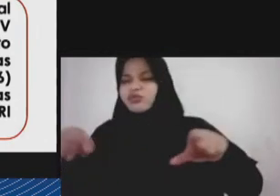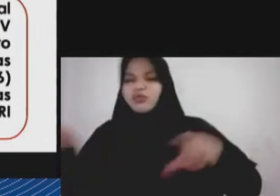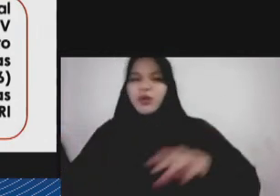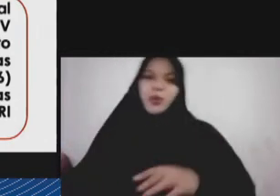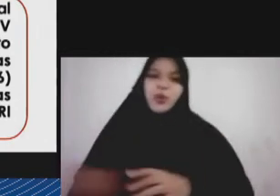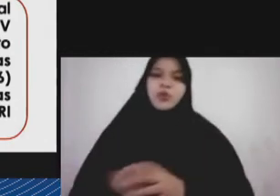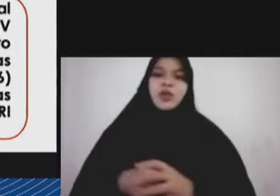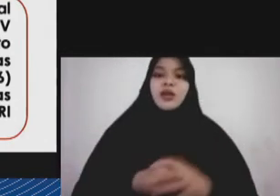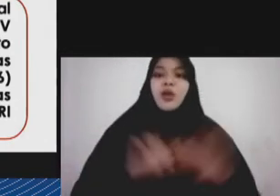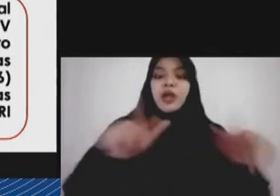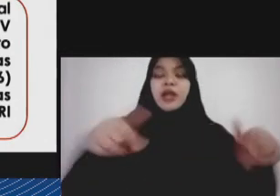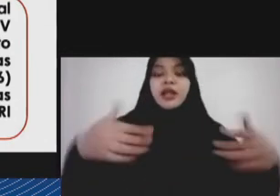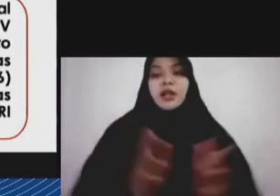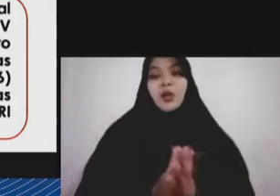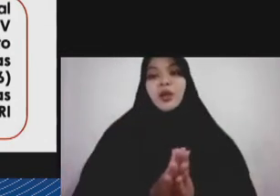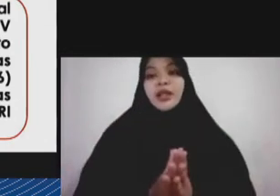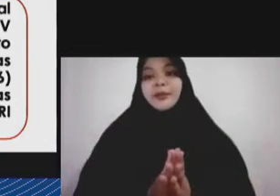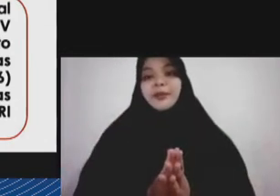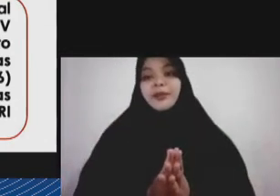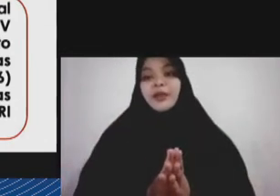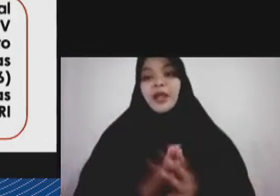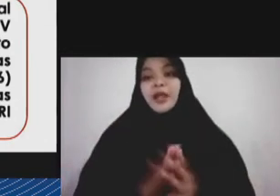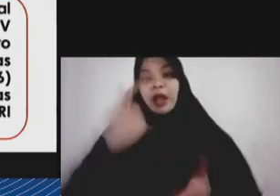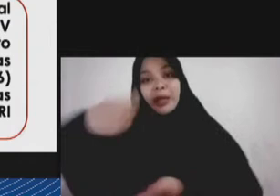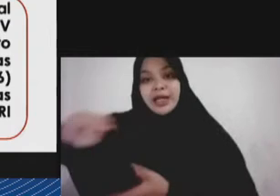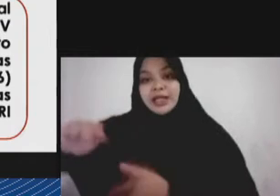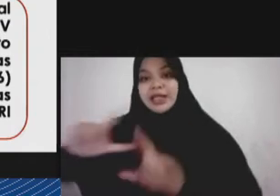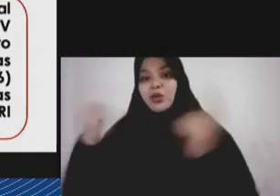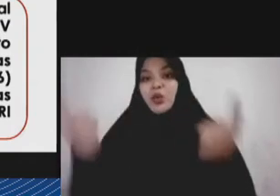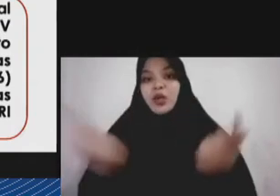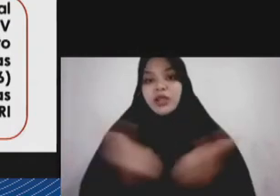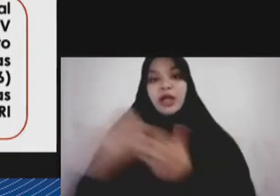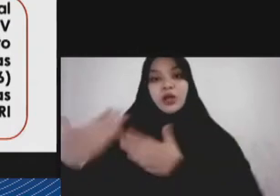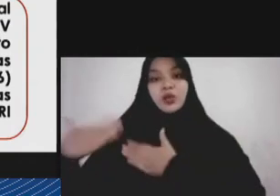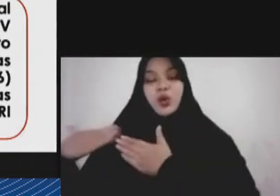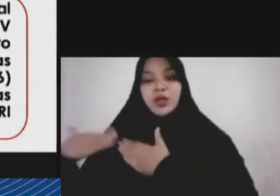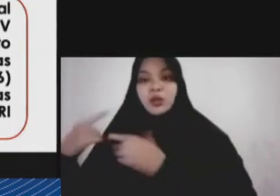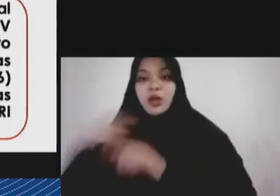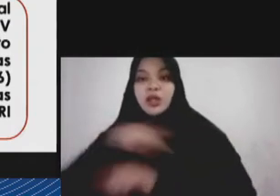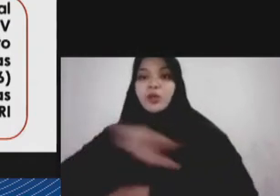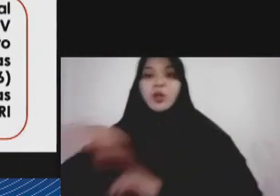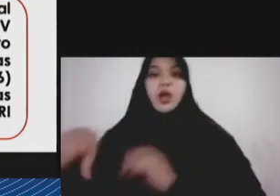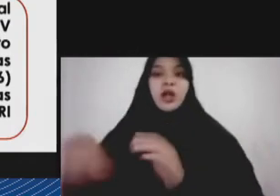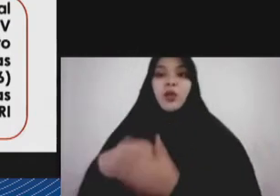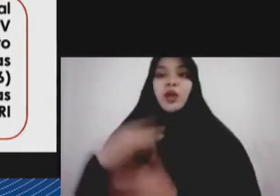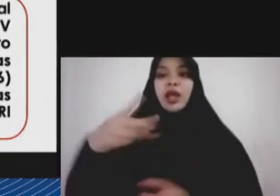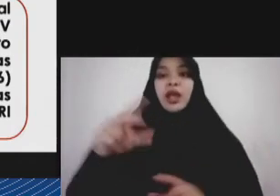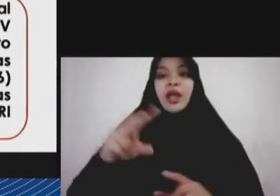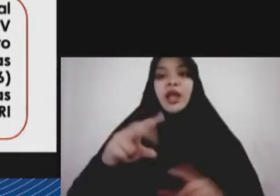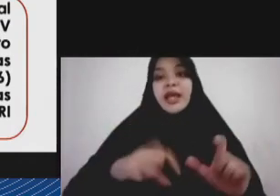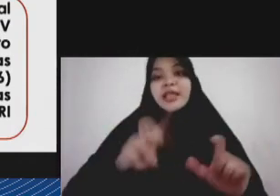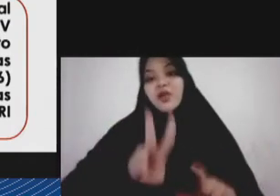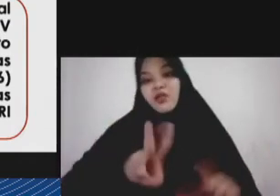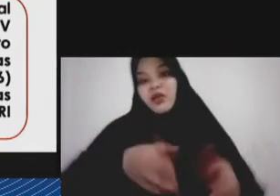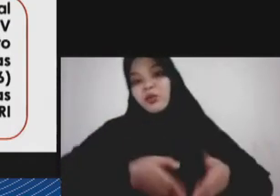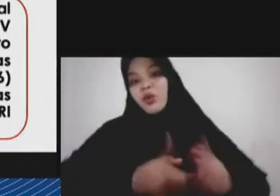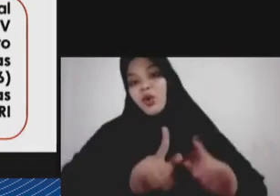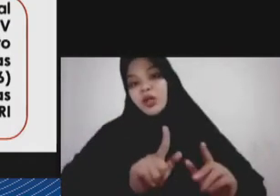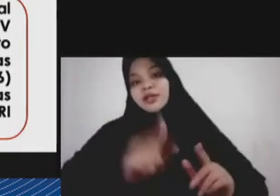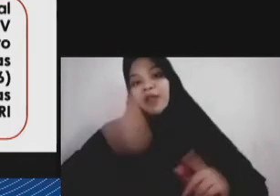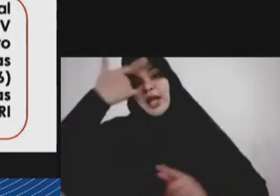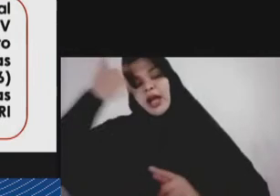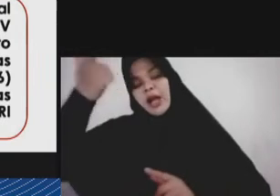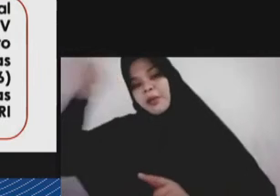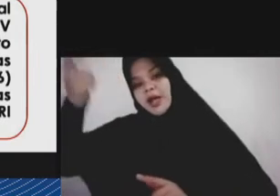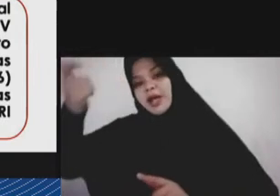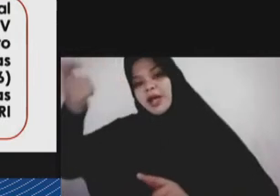head of the ministry, institution, stakeholders in the preparation of the ESV bill, academics, human rights